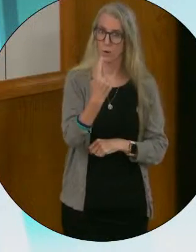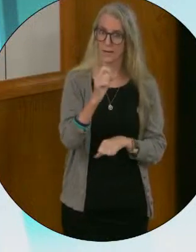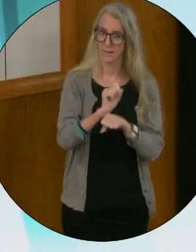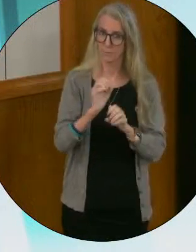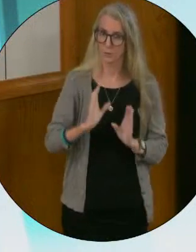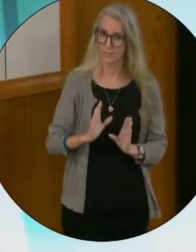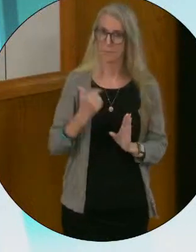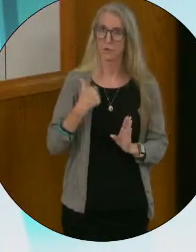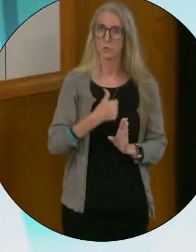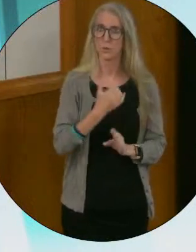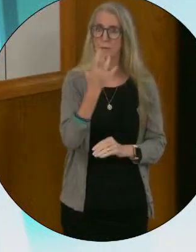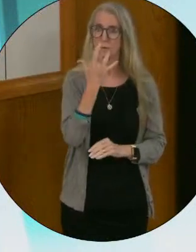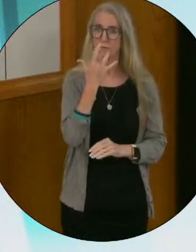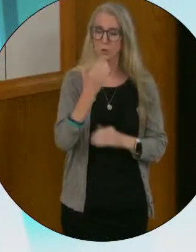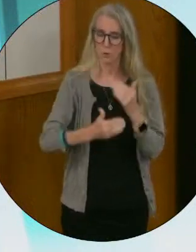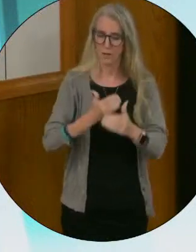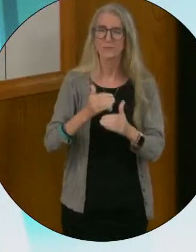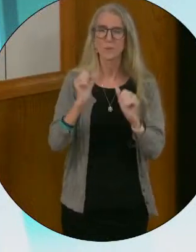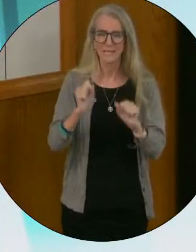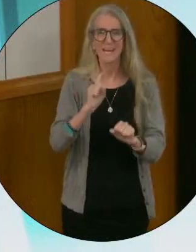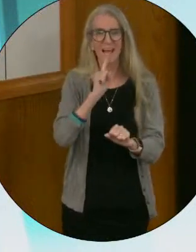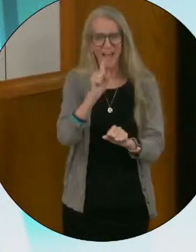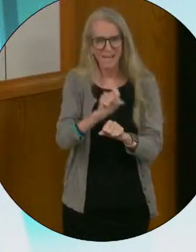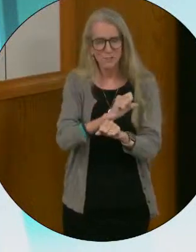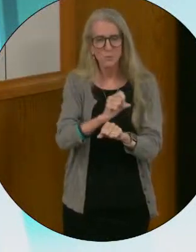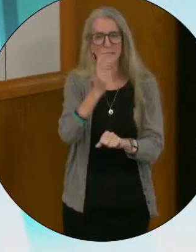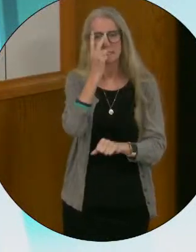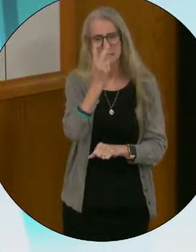prefer progress we can actually see.